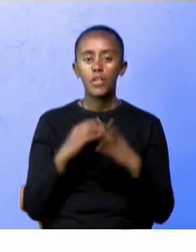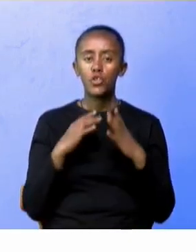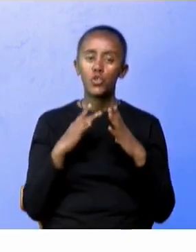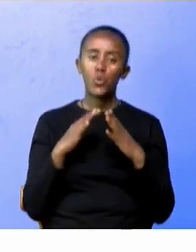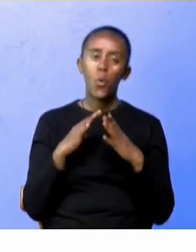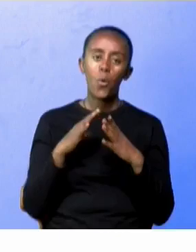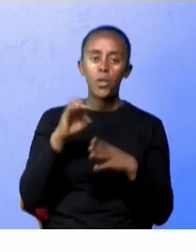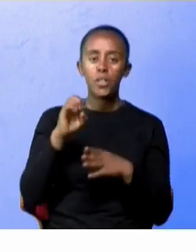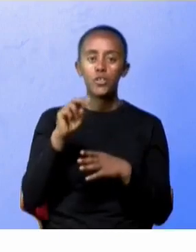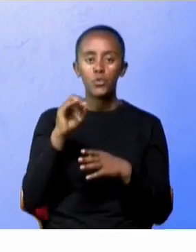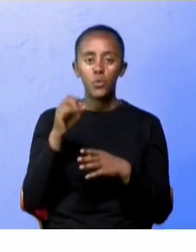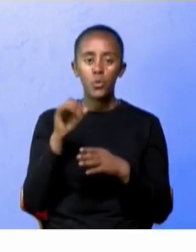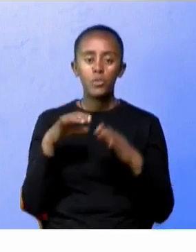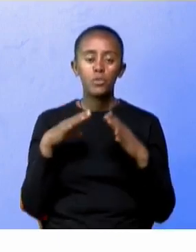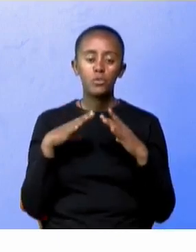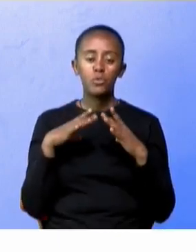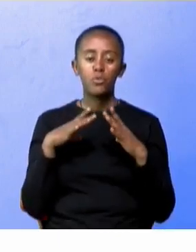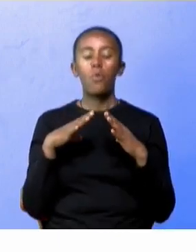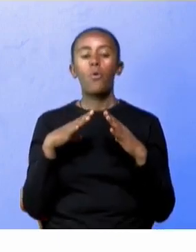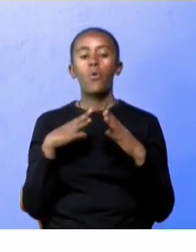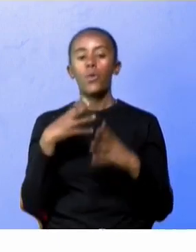enjoys eating